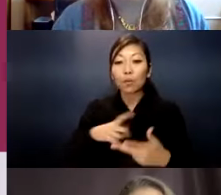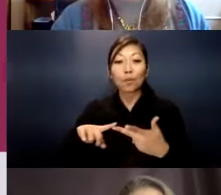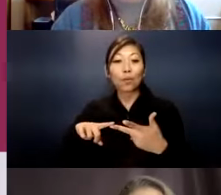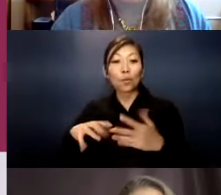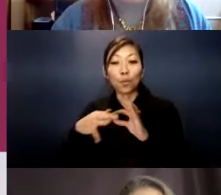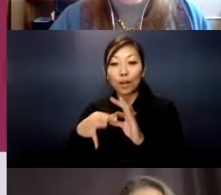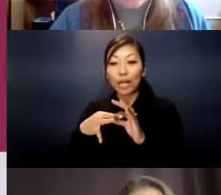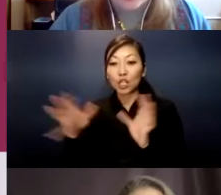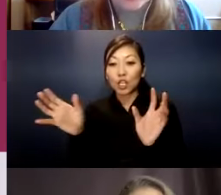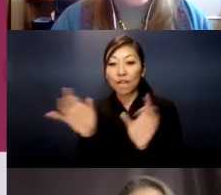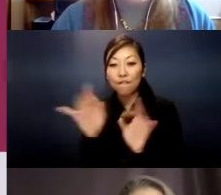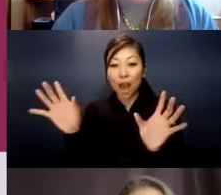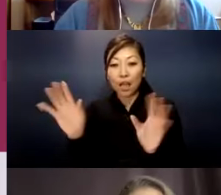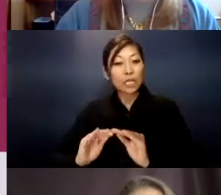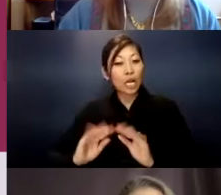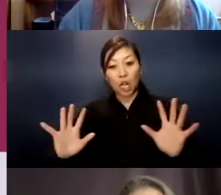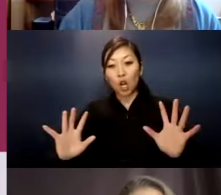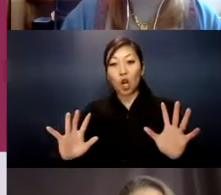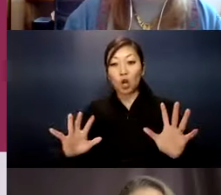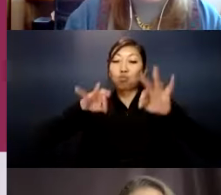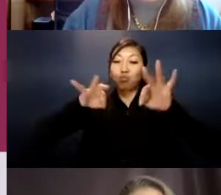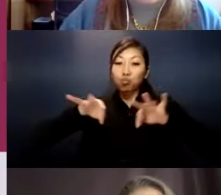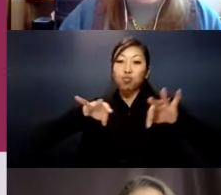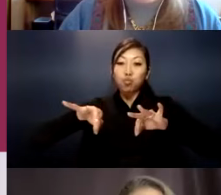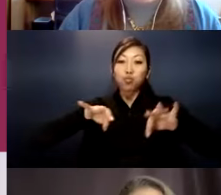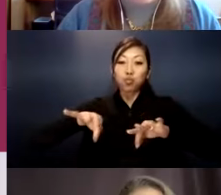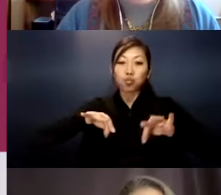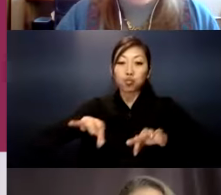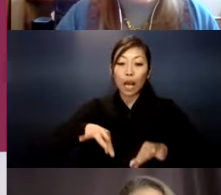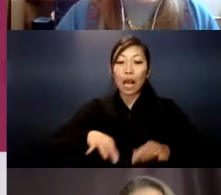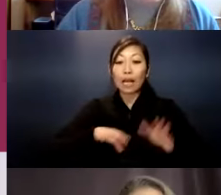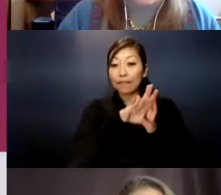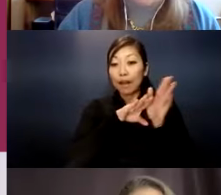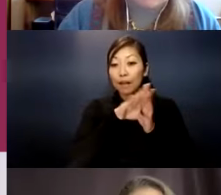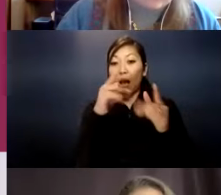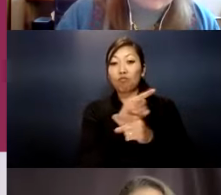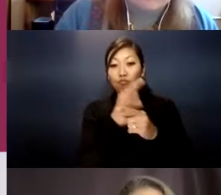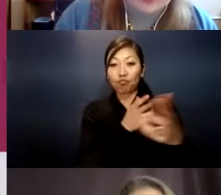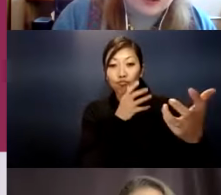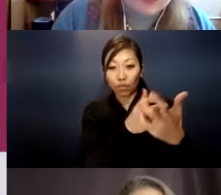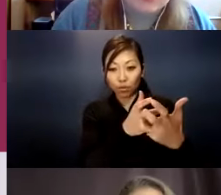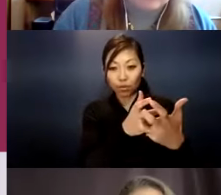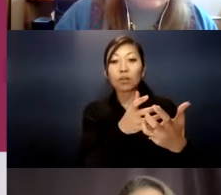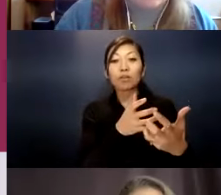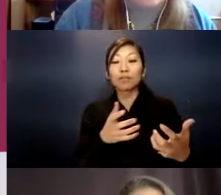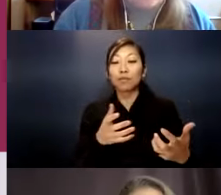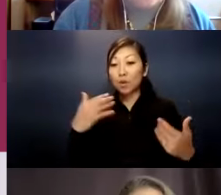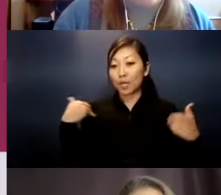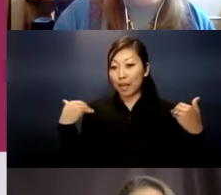is really clear cut and developmentally appropriate. It's a great resource for young